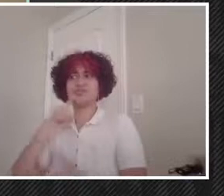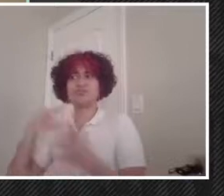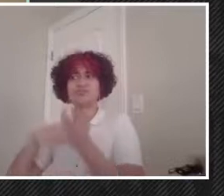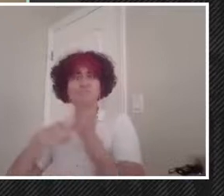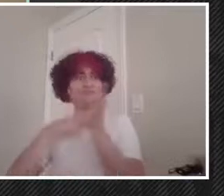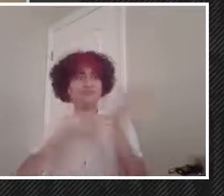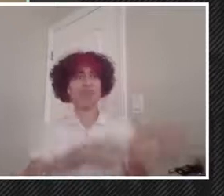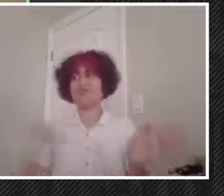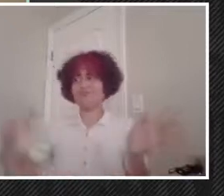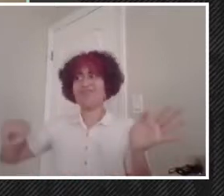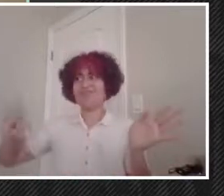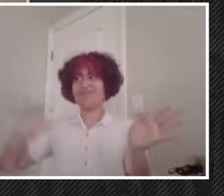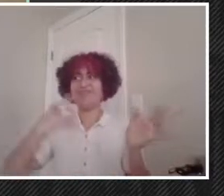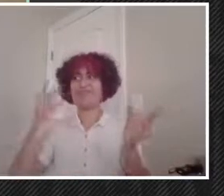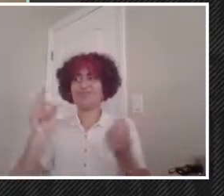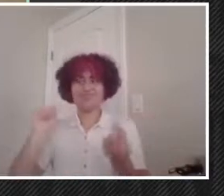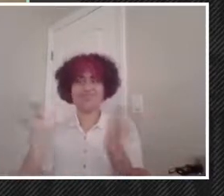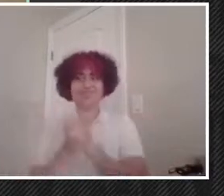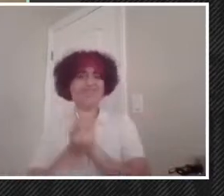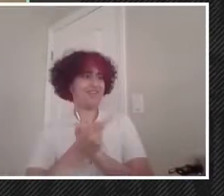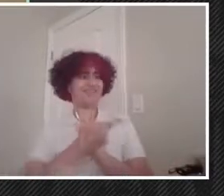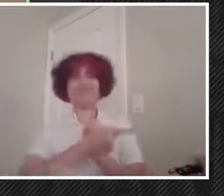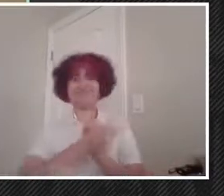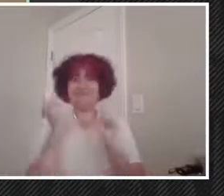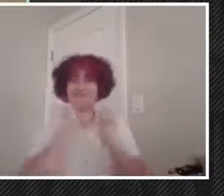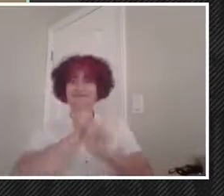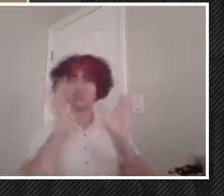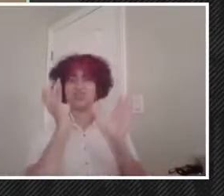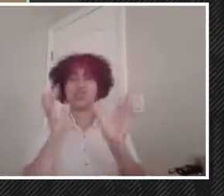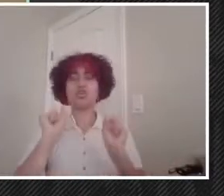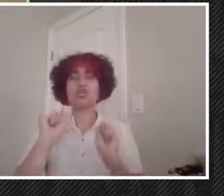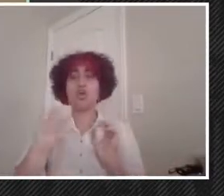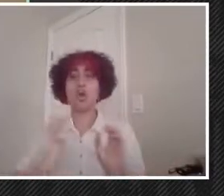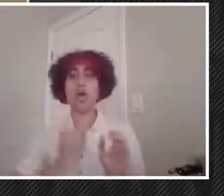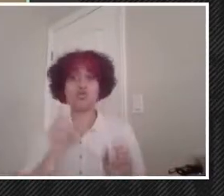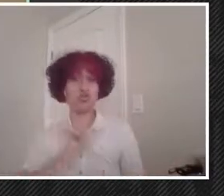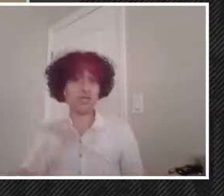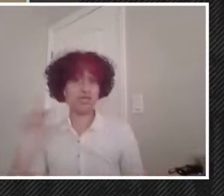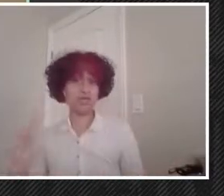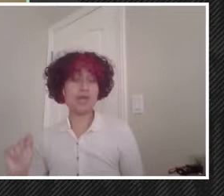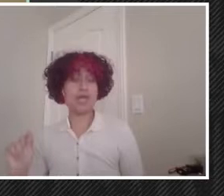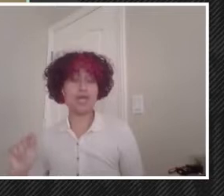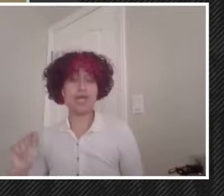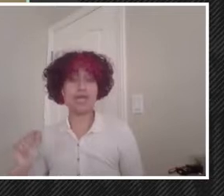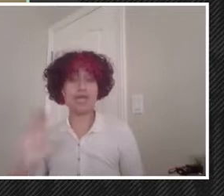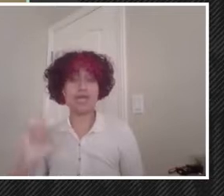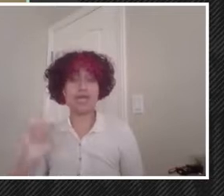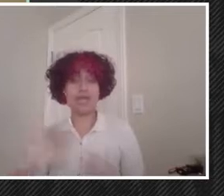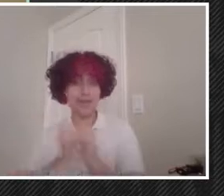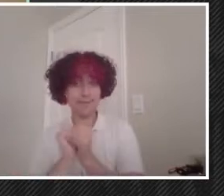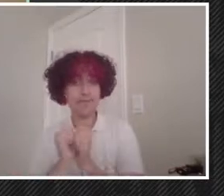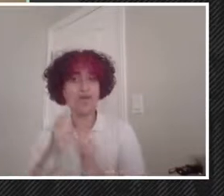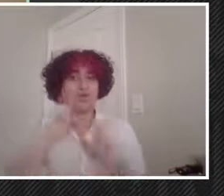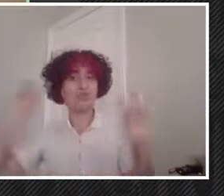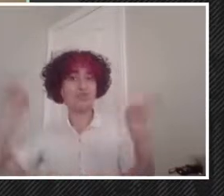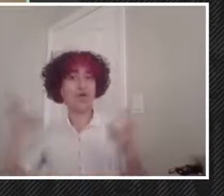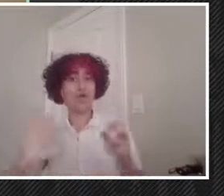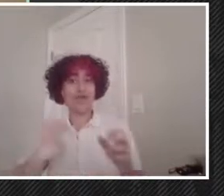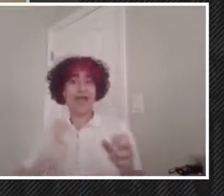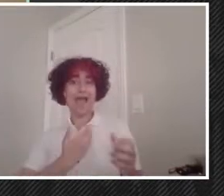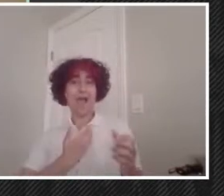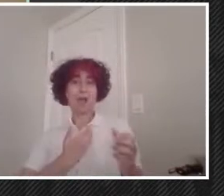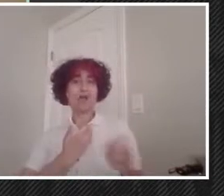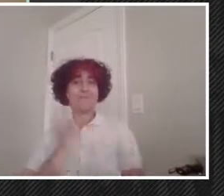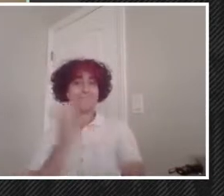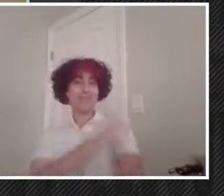So our signature election 2020 campaign was called Our Power. And it was all about translating